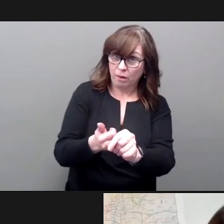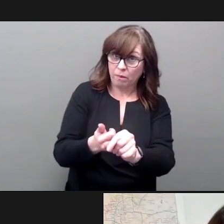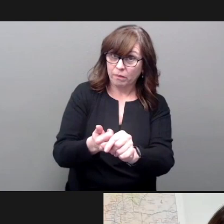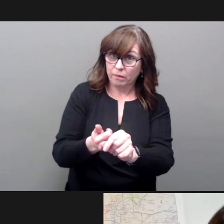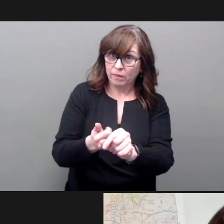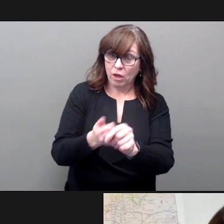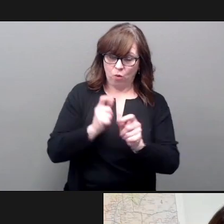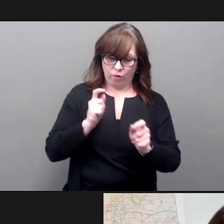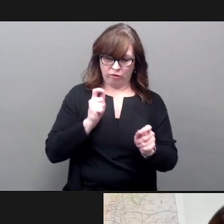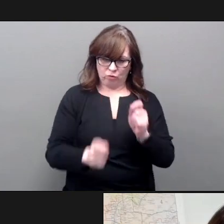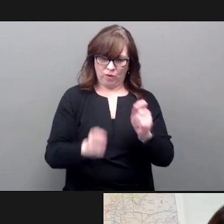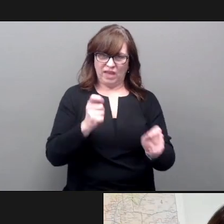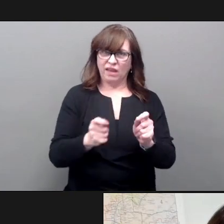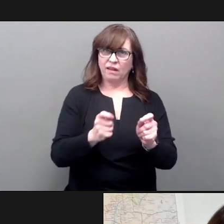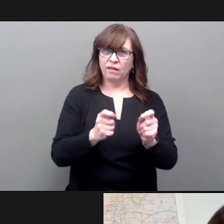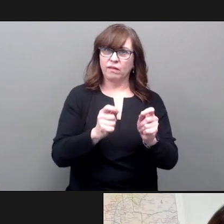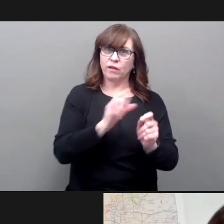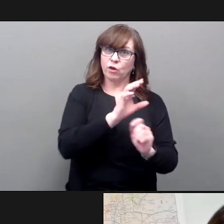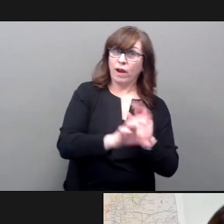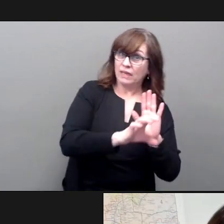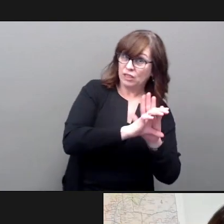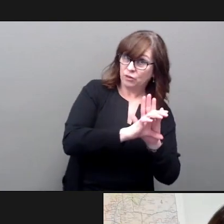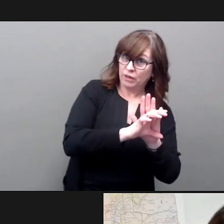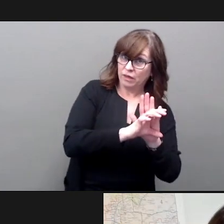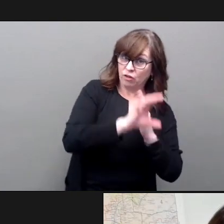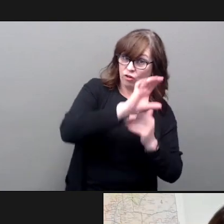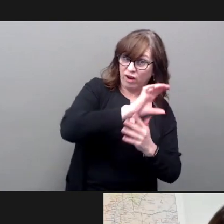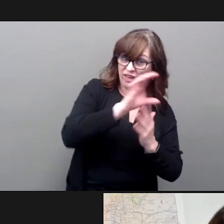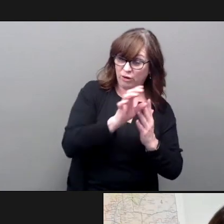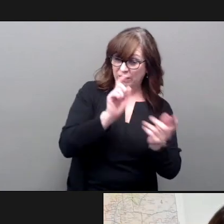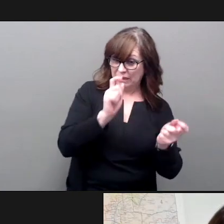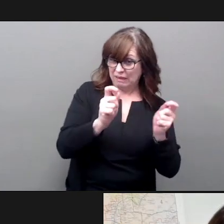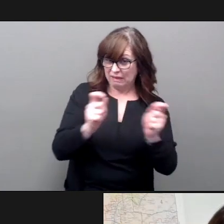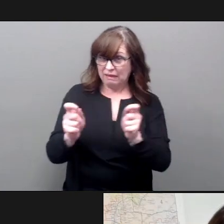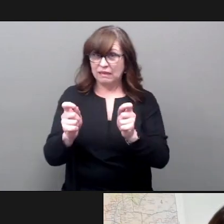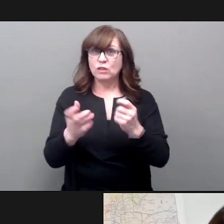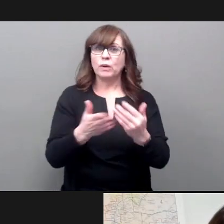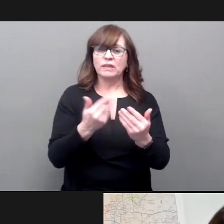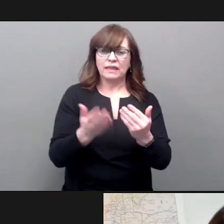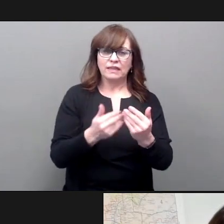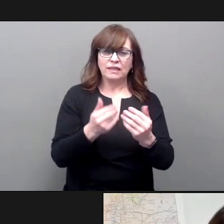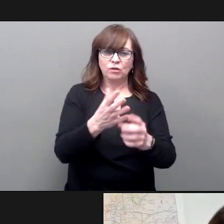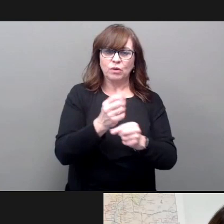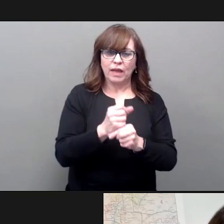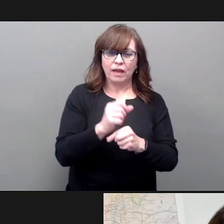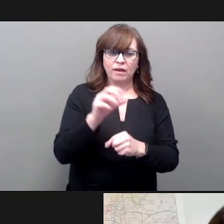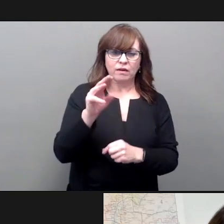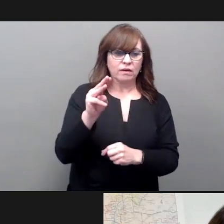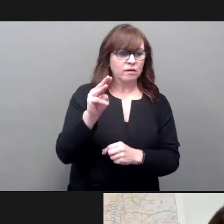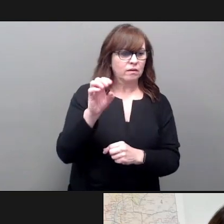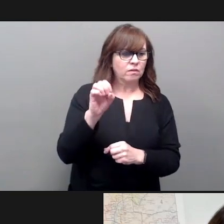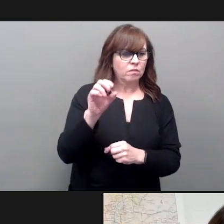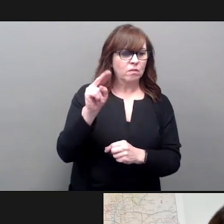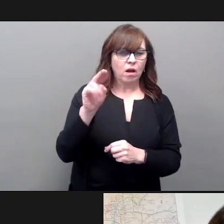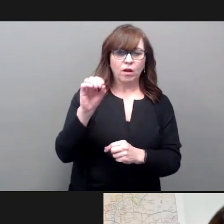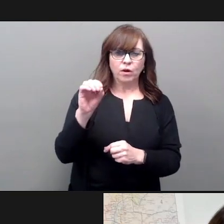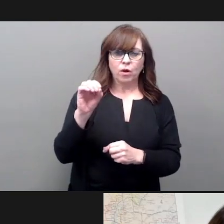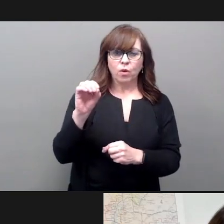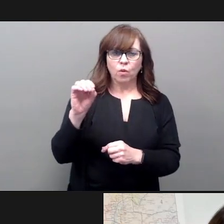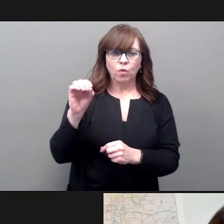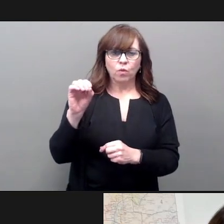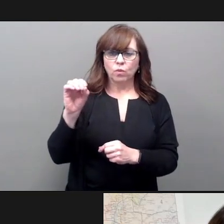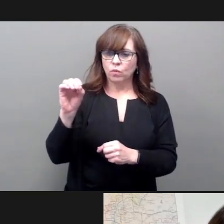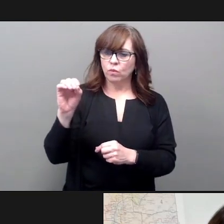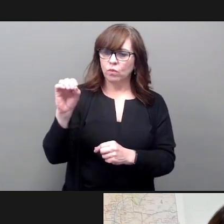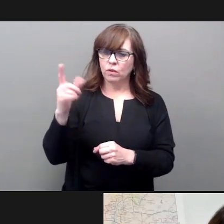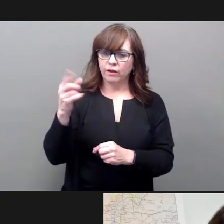the criteria. So it's very easy to get molnupiravir, which is not quite as effective,